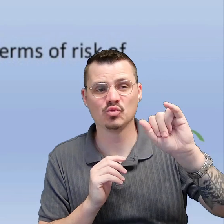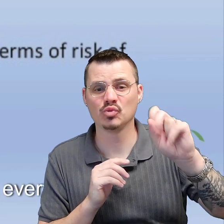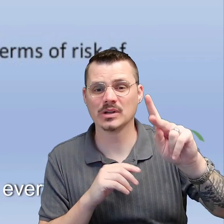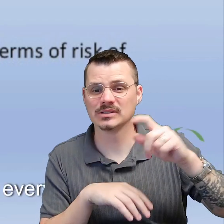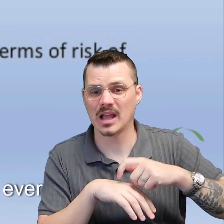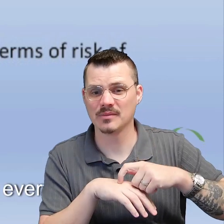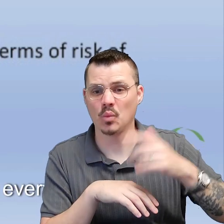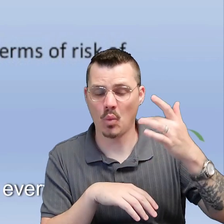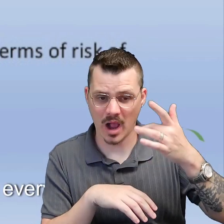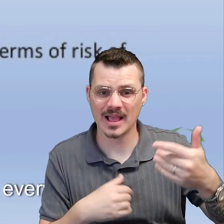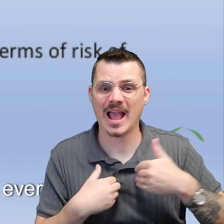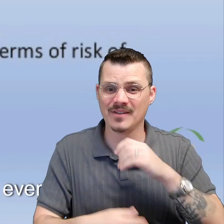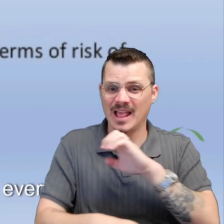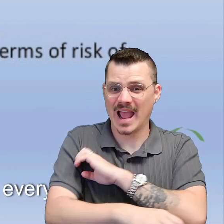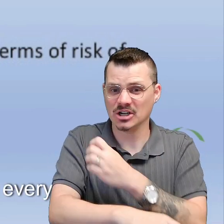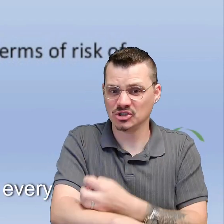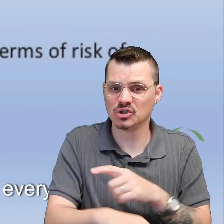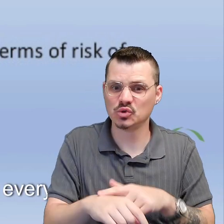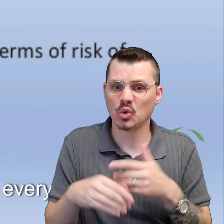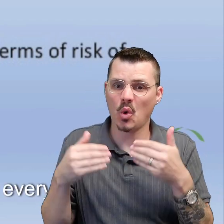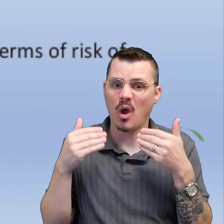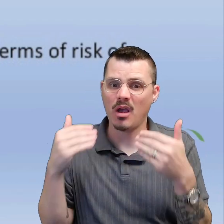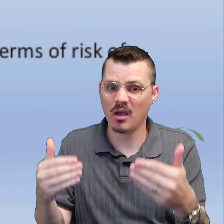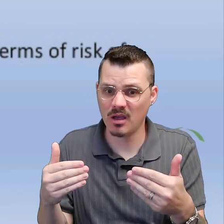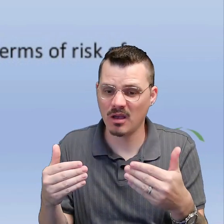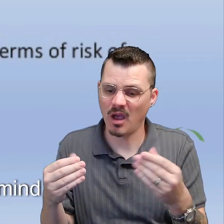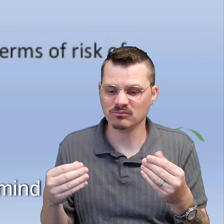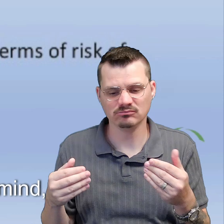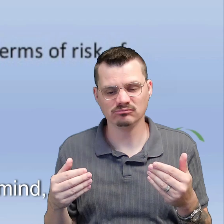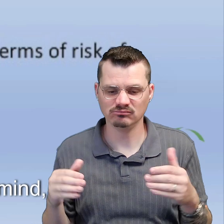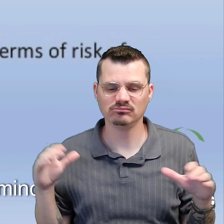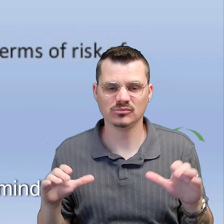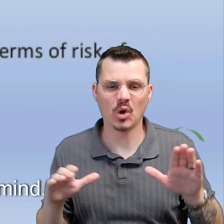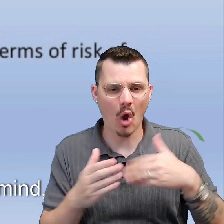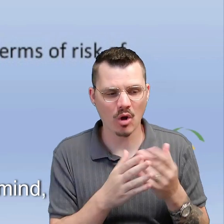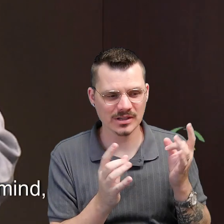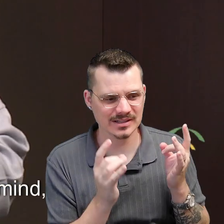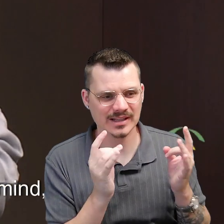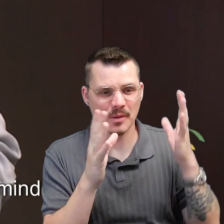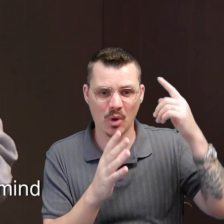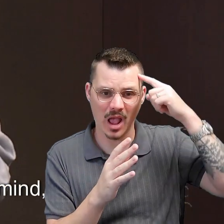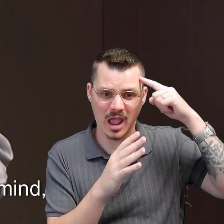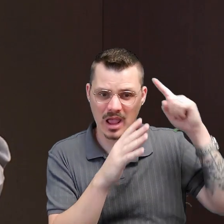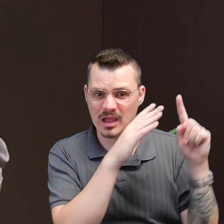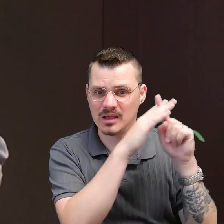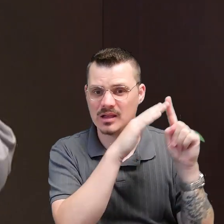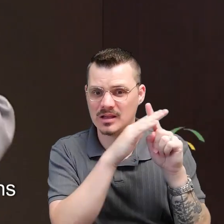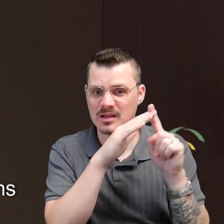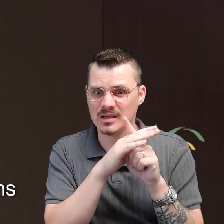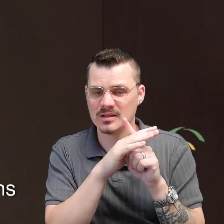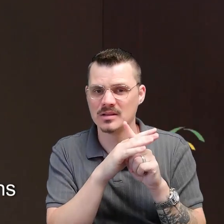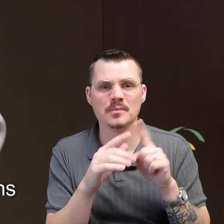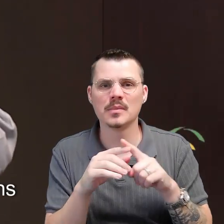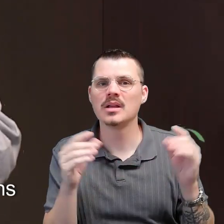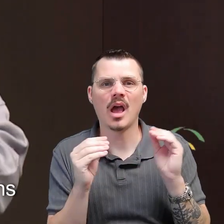risk time. People have all the energy to carry out every terrible idea that passes through their mind, and